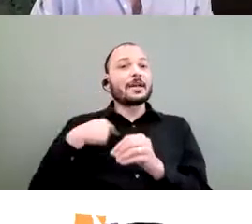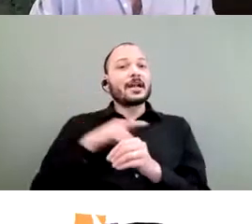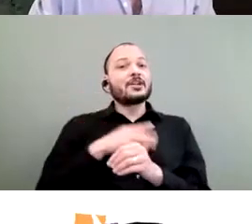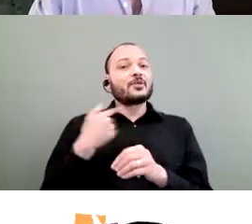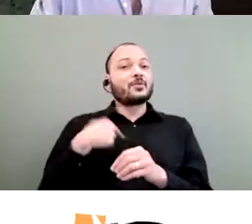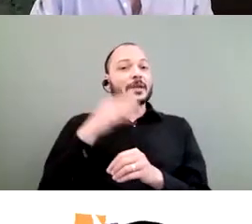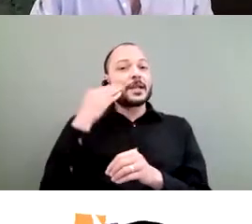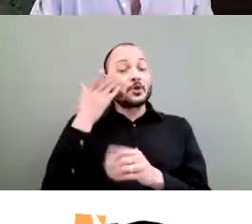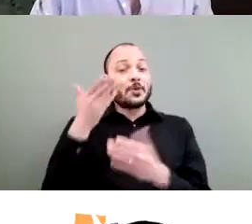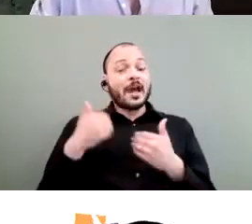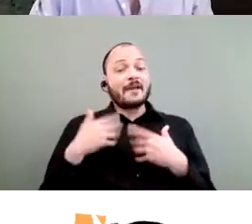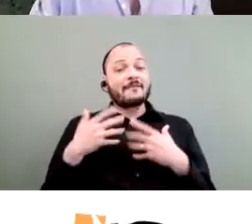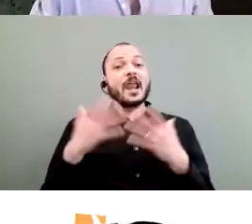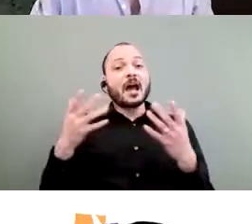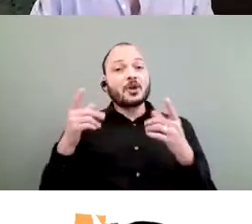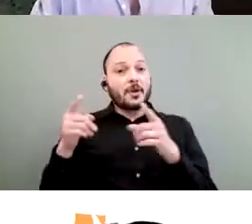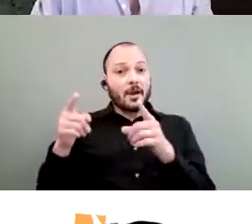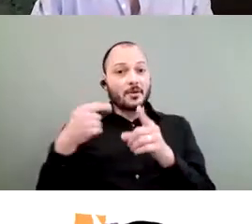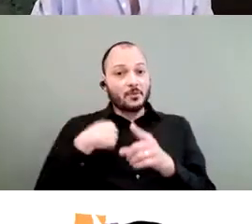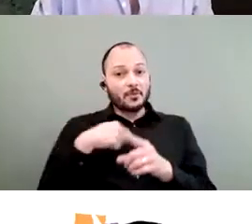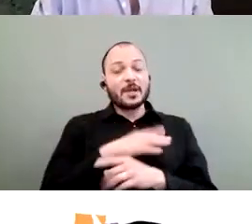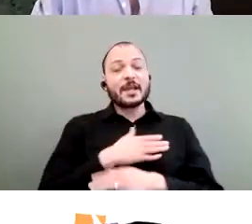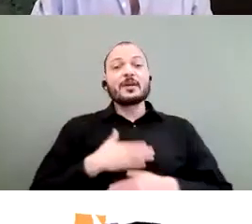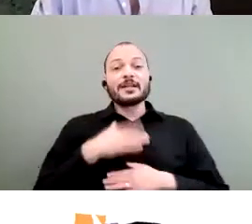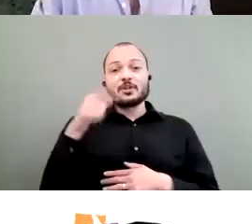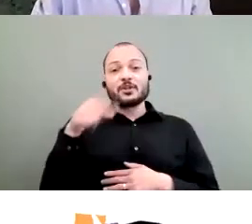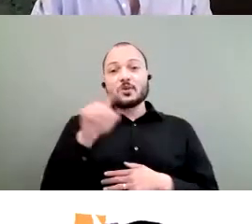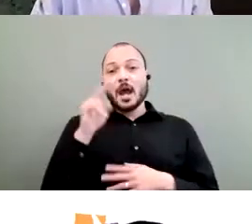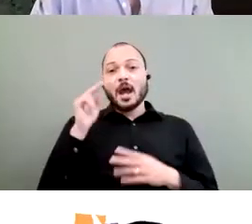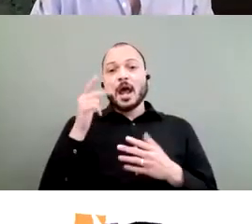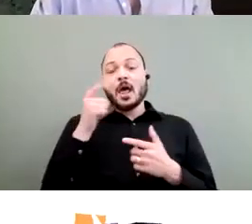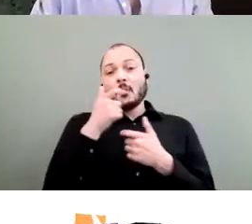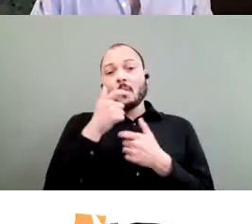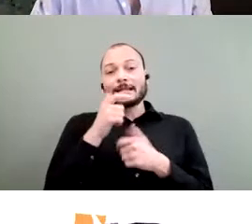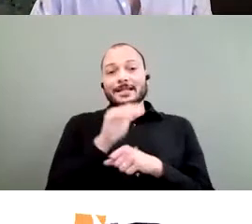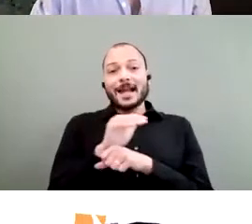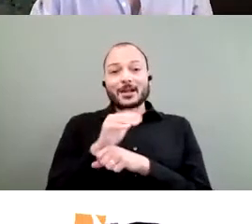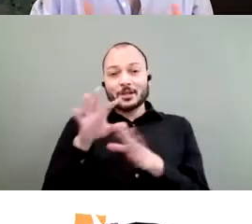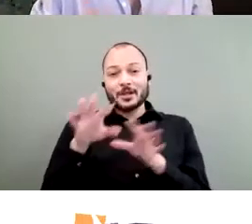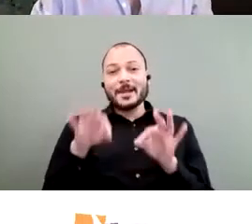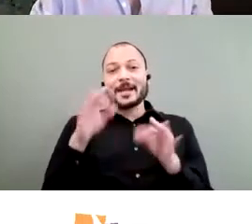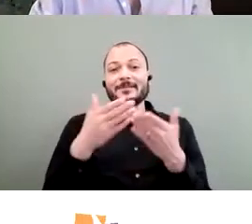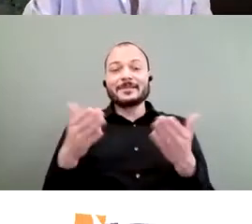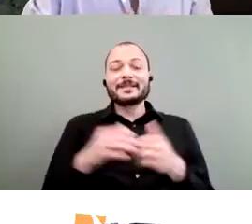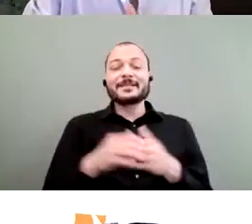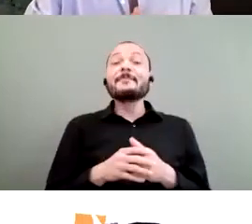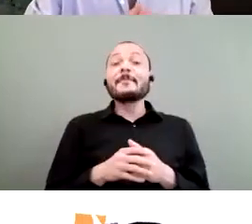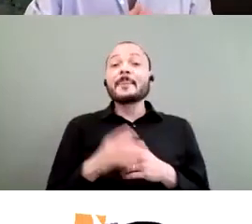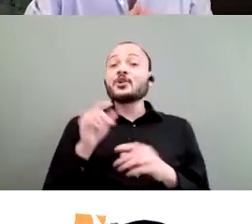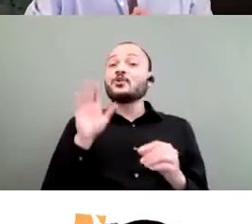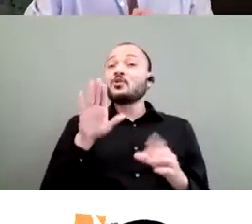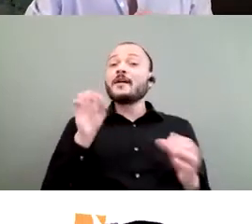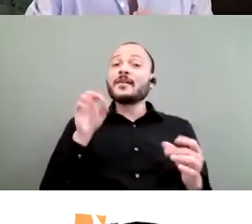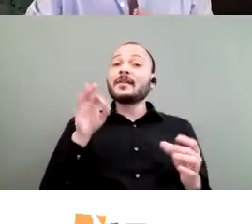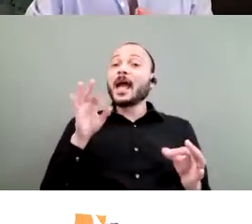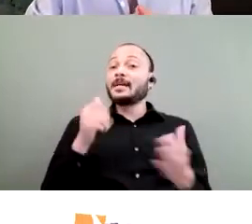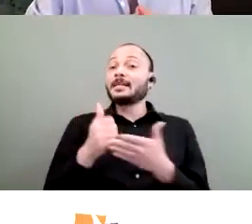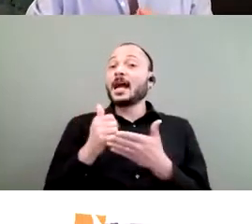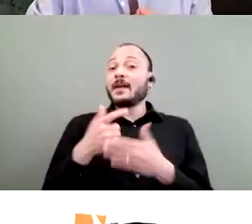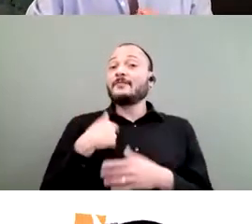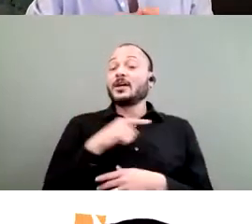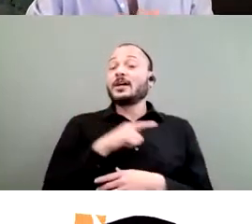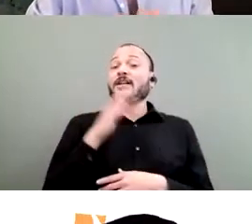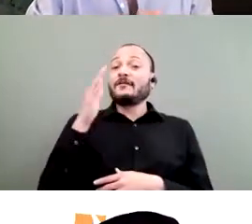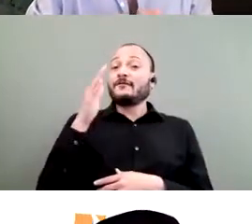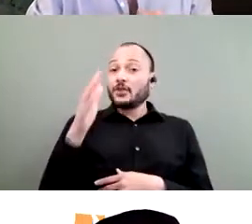on, and we appreciate you tuning in to learn some stuff. Your feedback is so helpful to us as we plan future town halls. We want to make sure